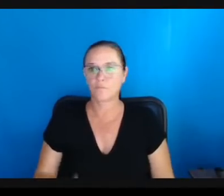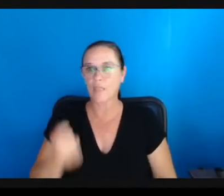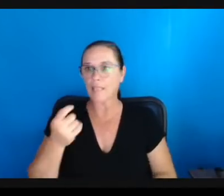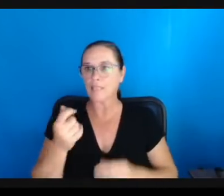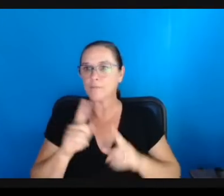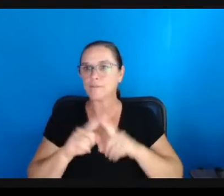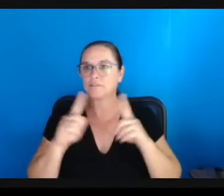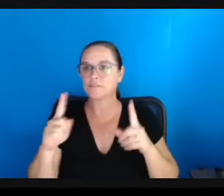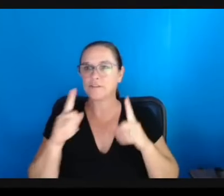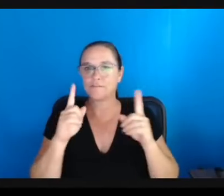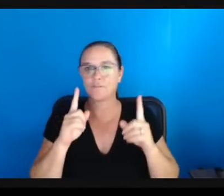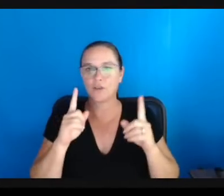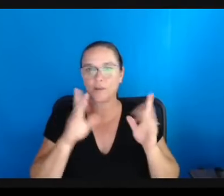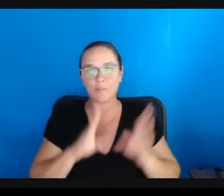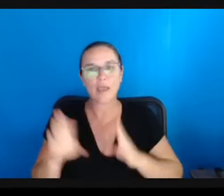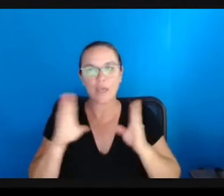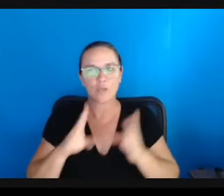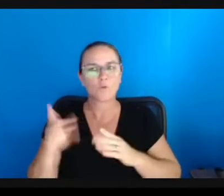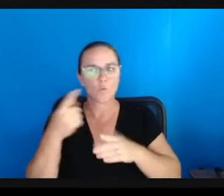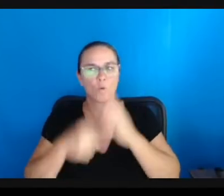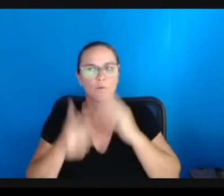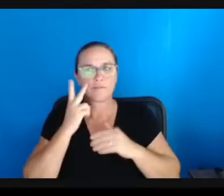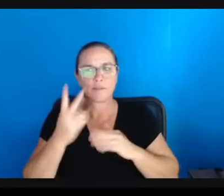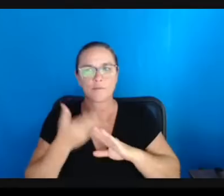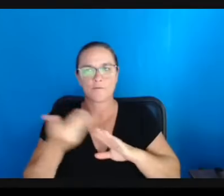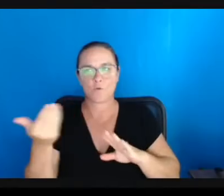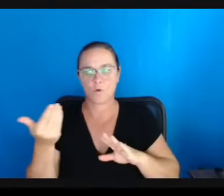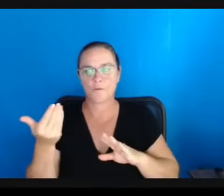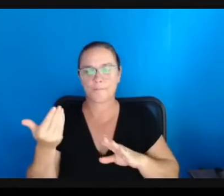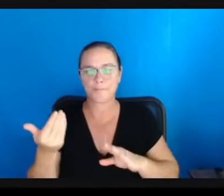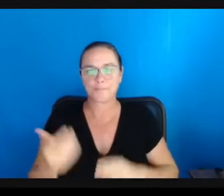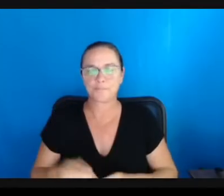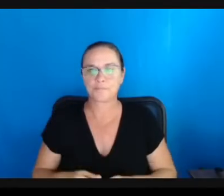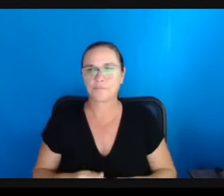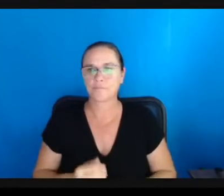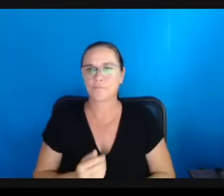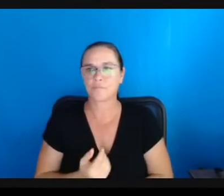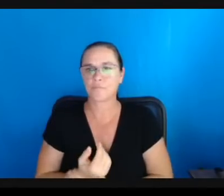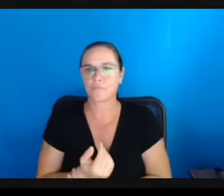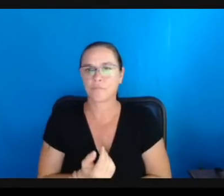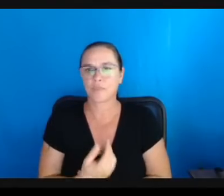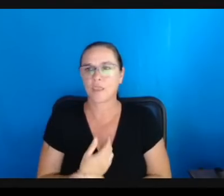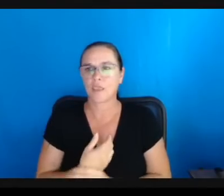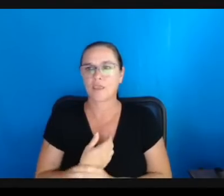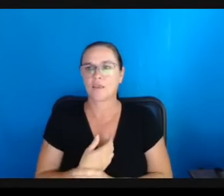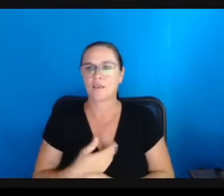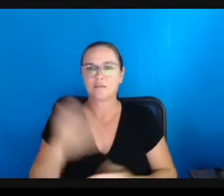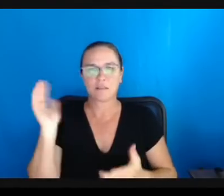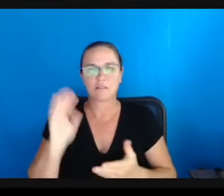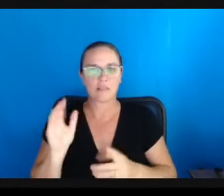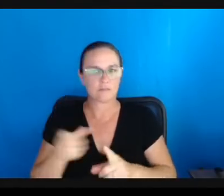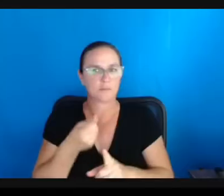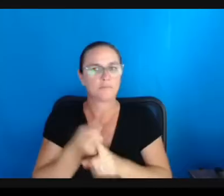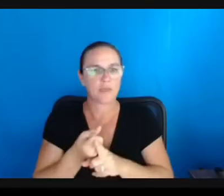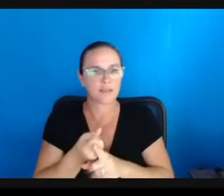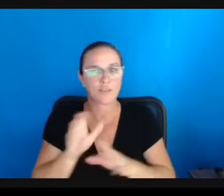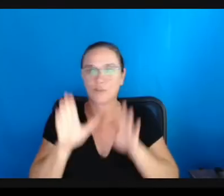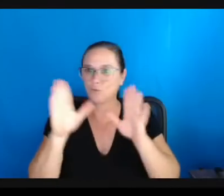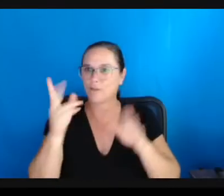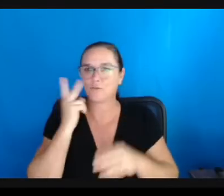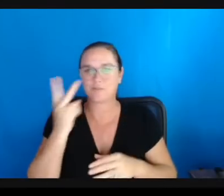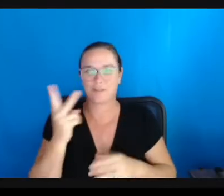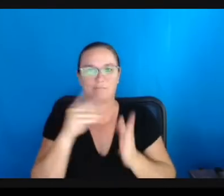and interesting to compare that to what we've seen before when it impacts people more and not as big an impact, and great to see and document that here